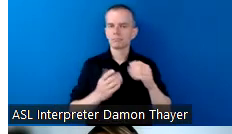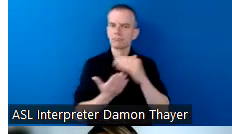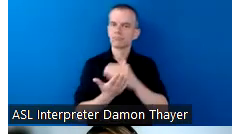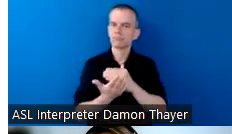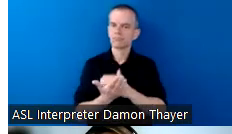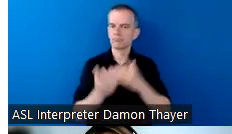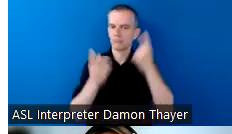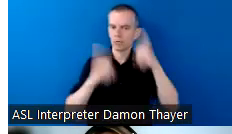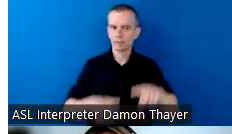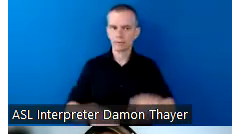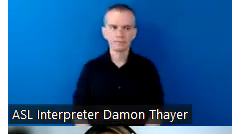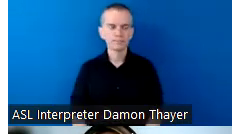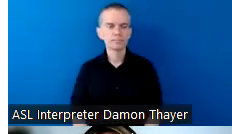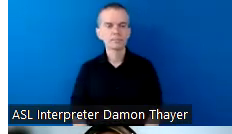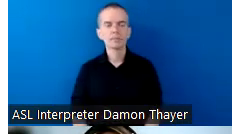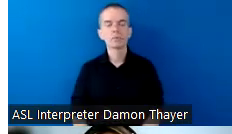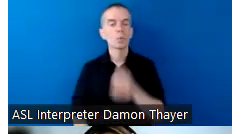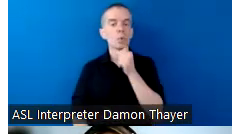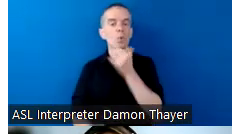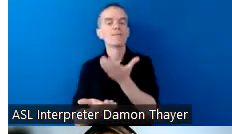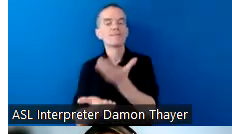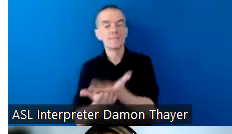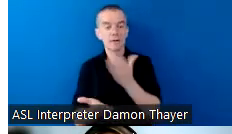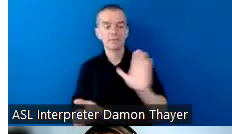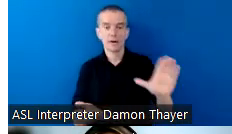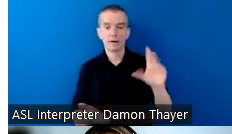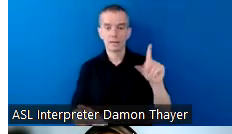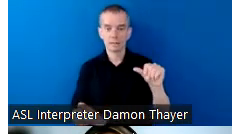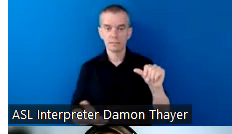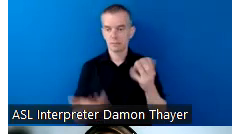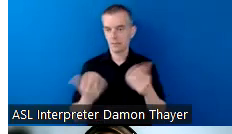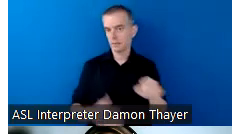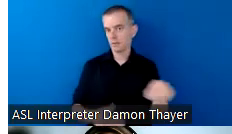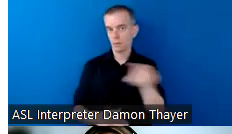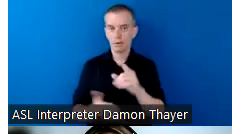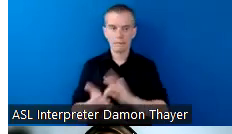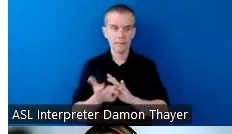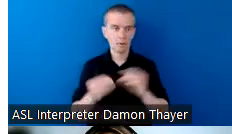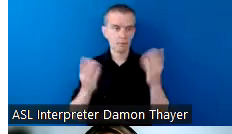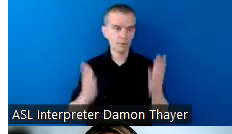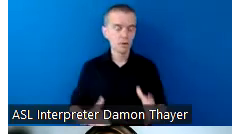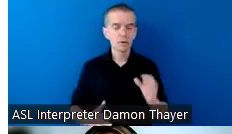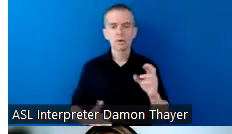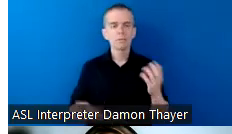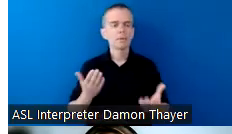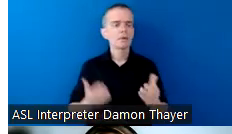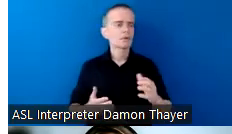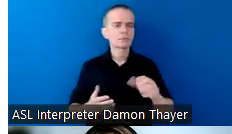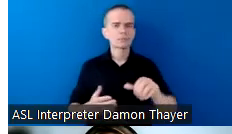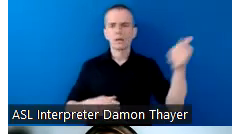So verifiers of disability. So this could be y'all as medical providers, or it could be maybe someone